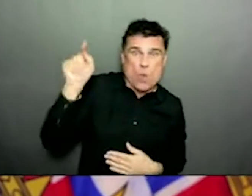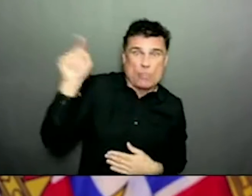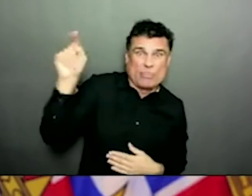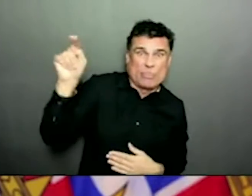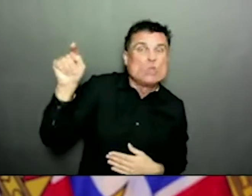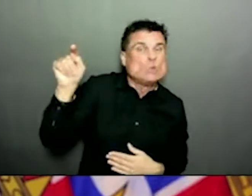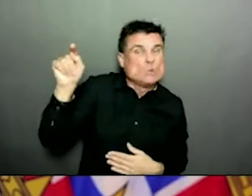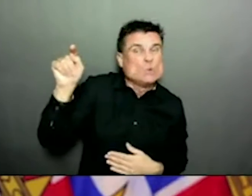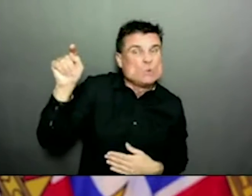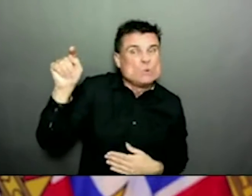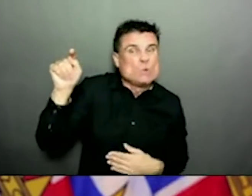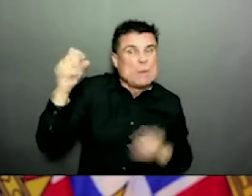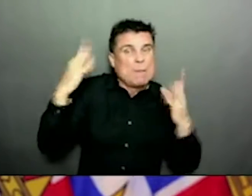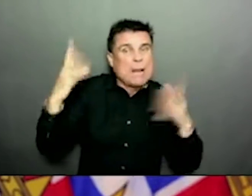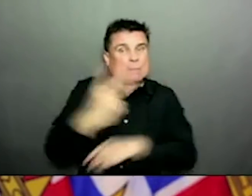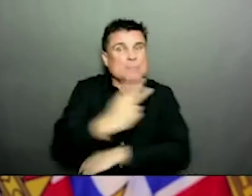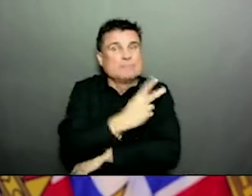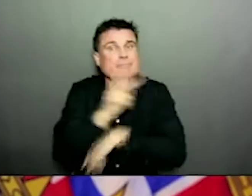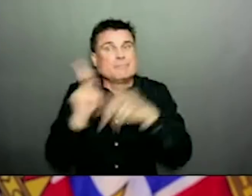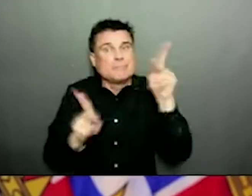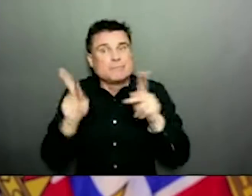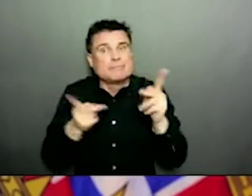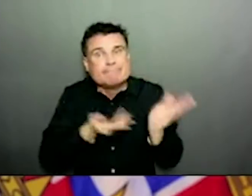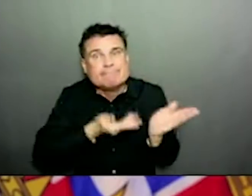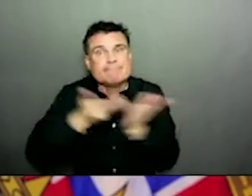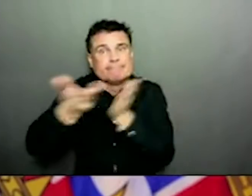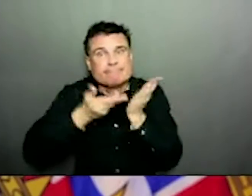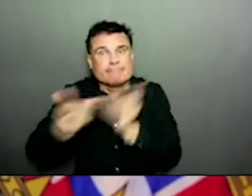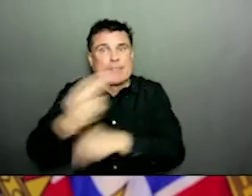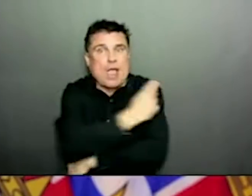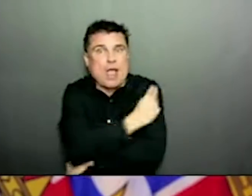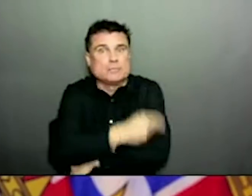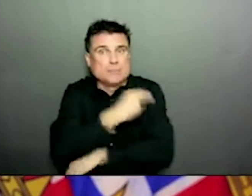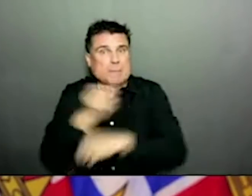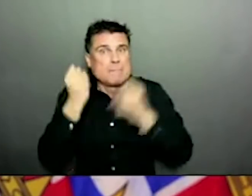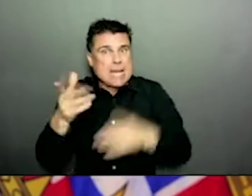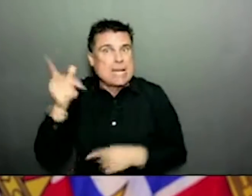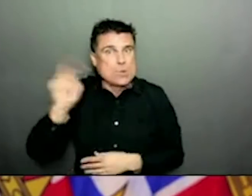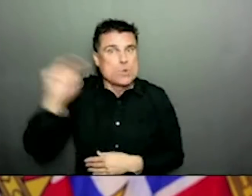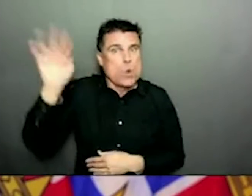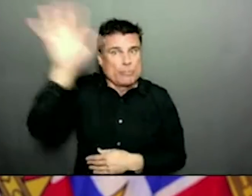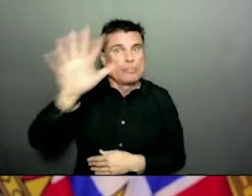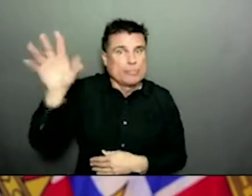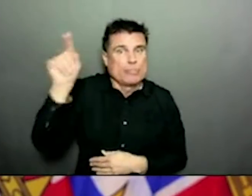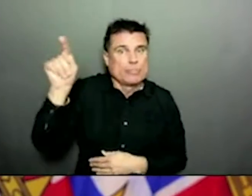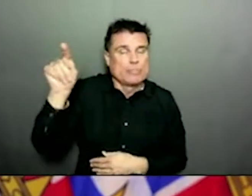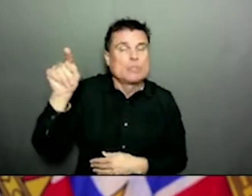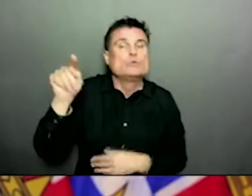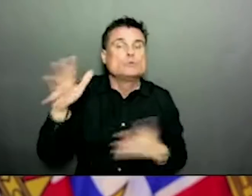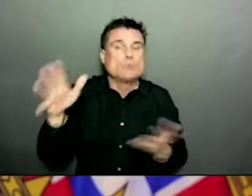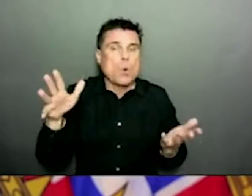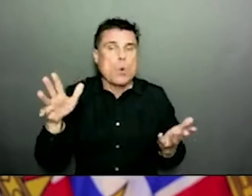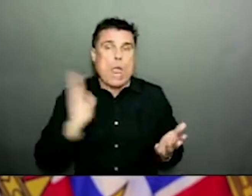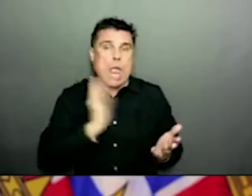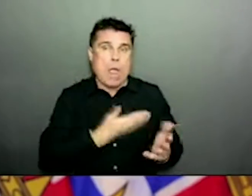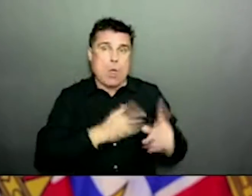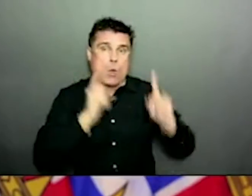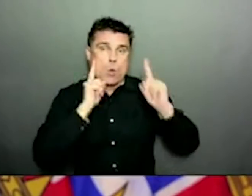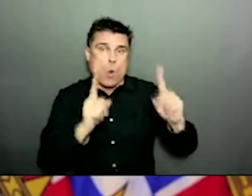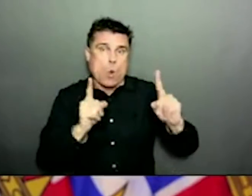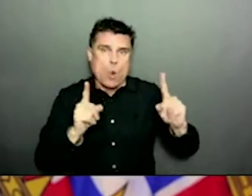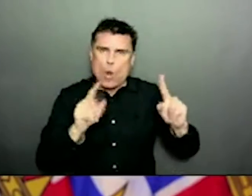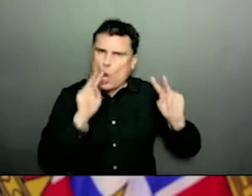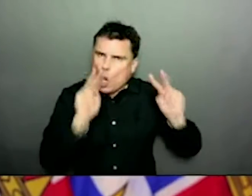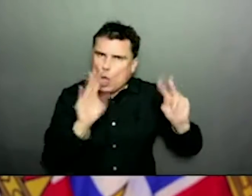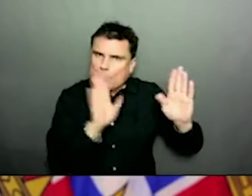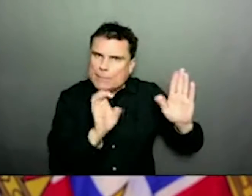hospitalizations, and part of the plan to ensure that we can maintain services as they're needed across the province.